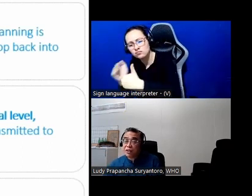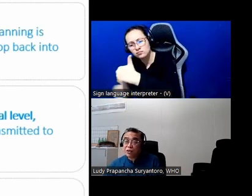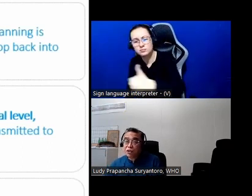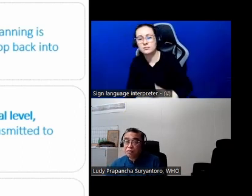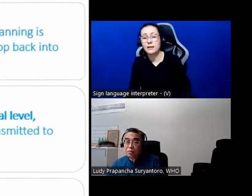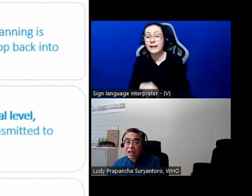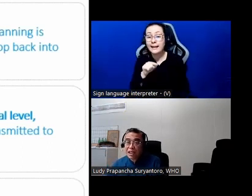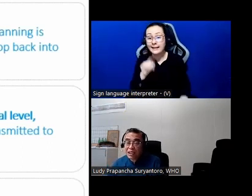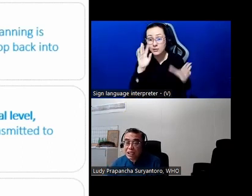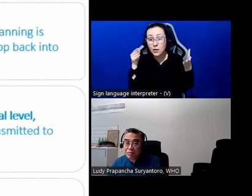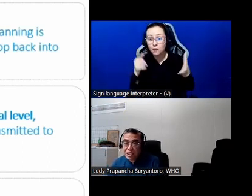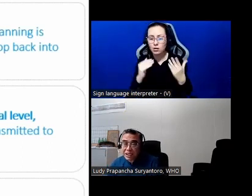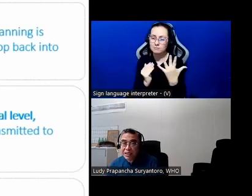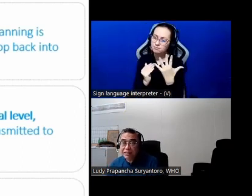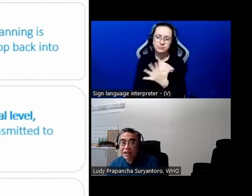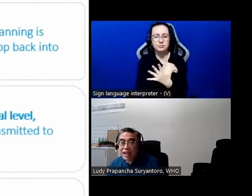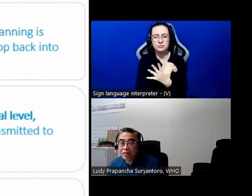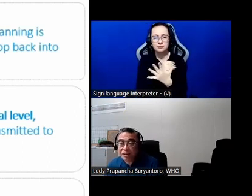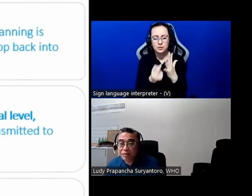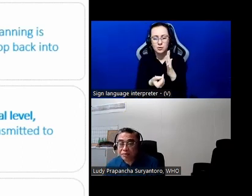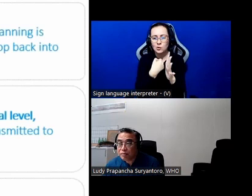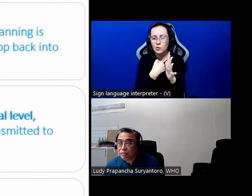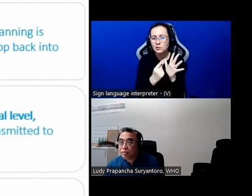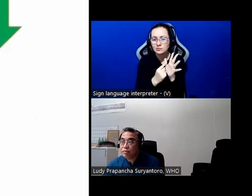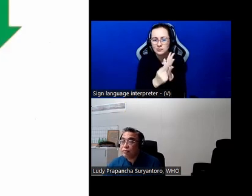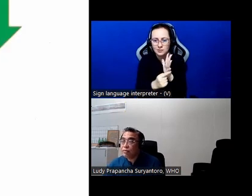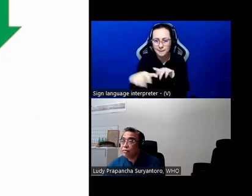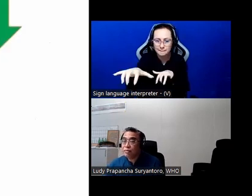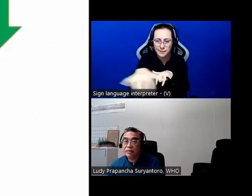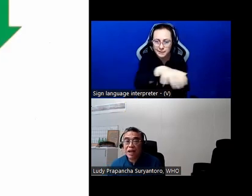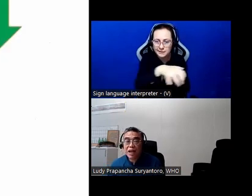to address future public health emergencies. Next, please.